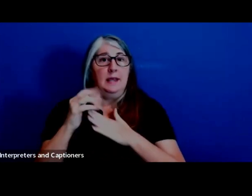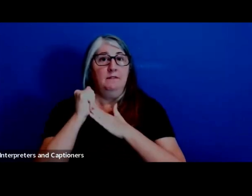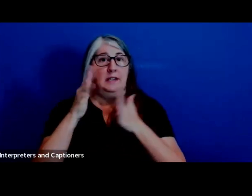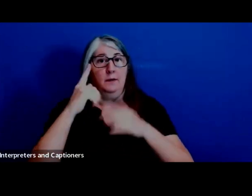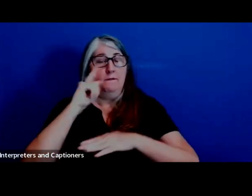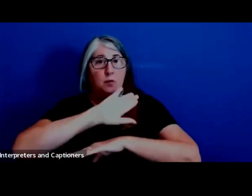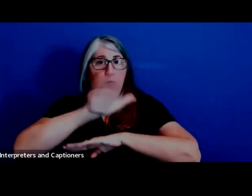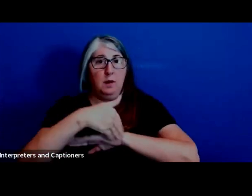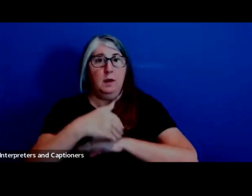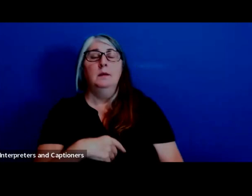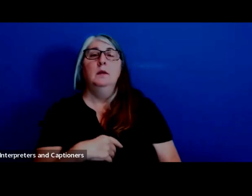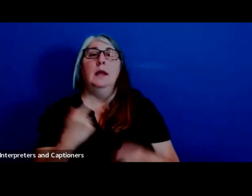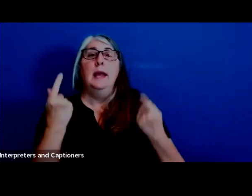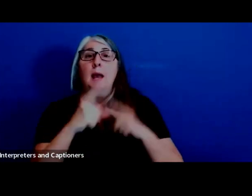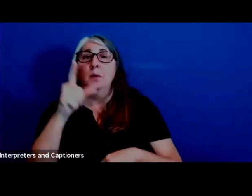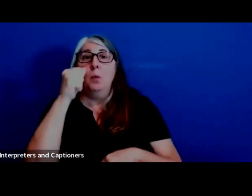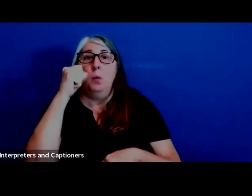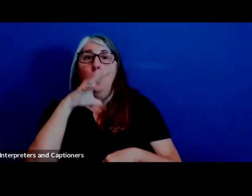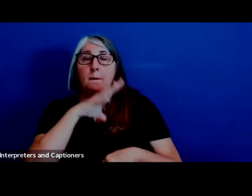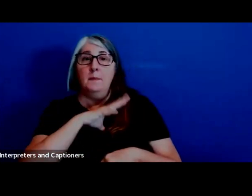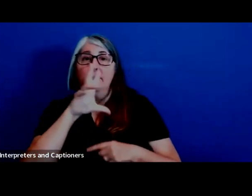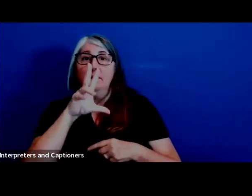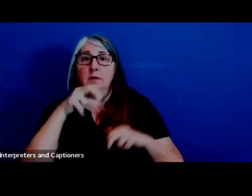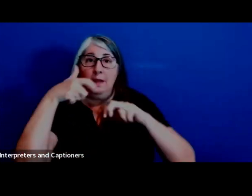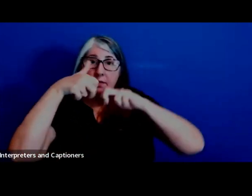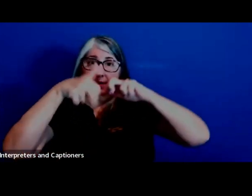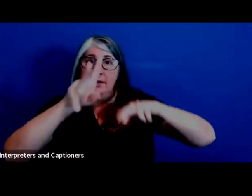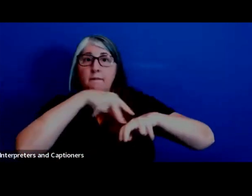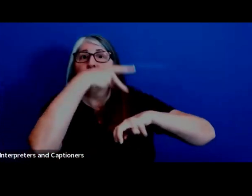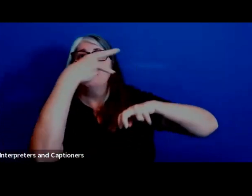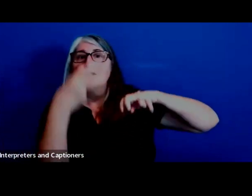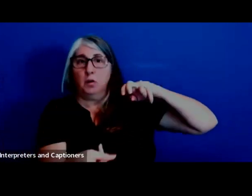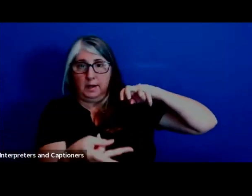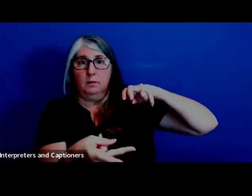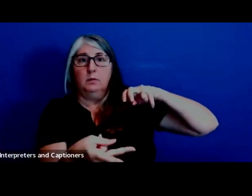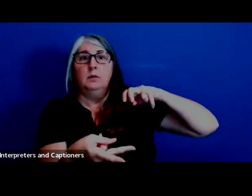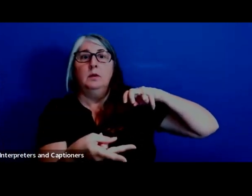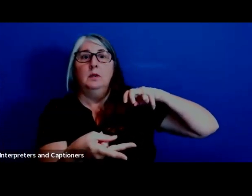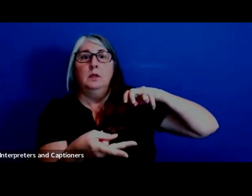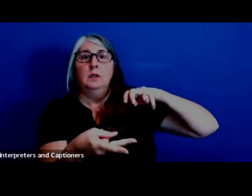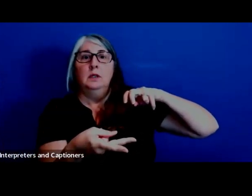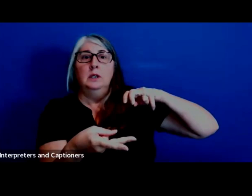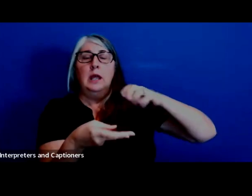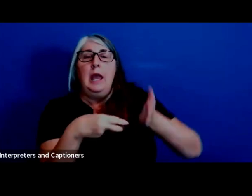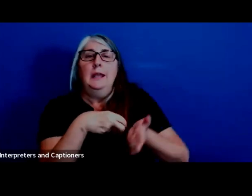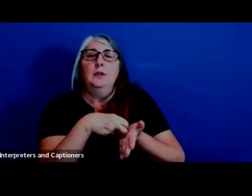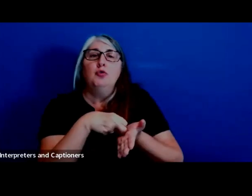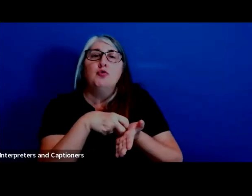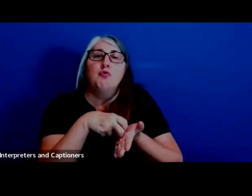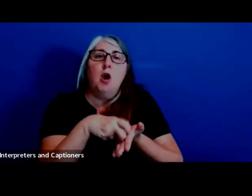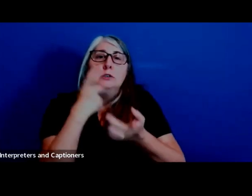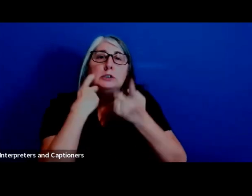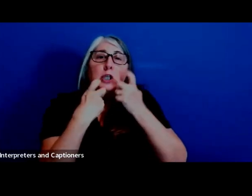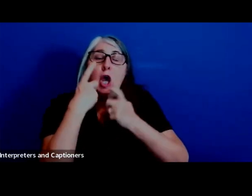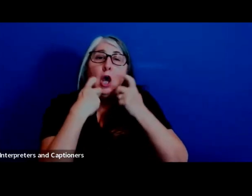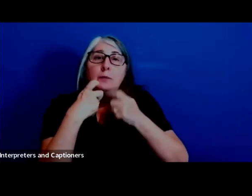A woman fell down the stairs and crawled in extraordinary pain, crawled sobbing into